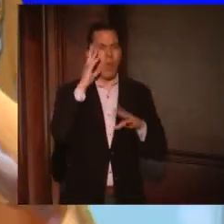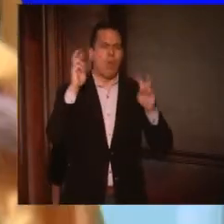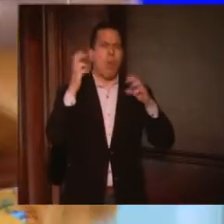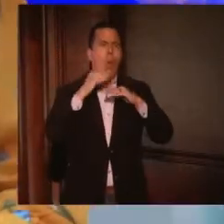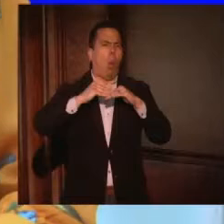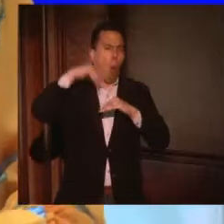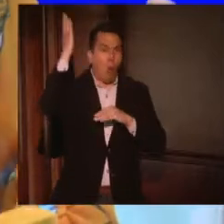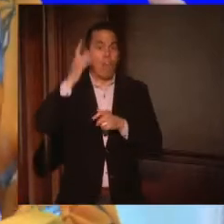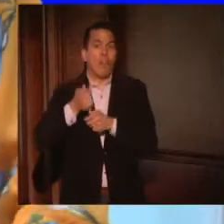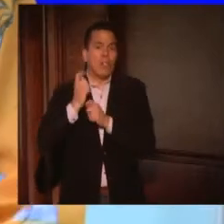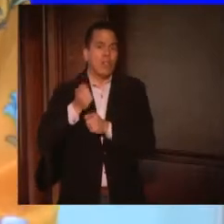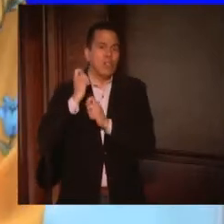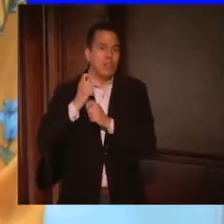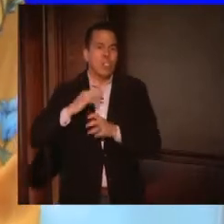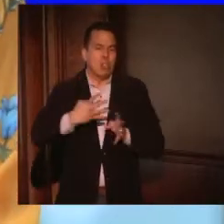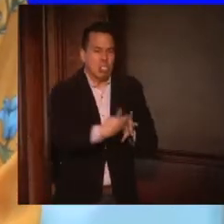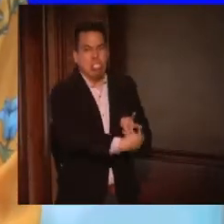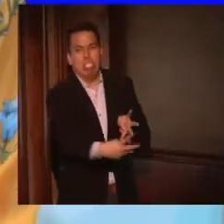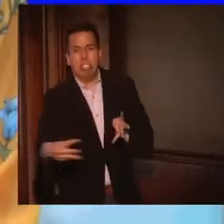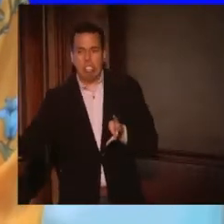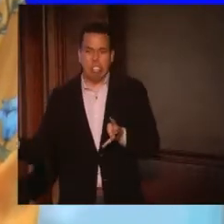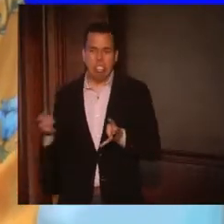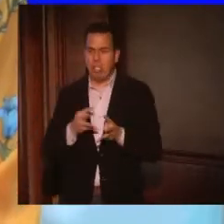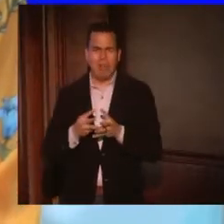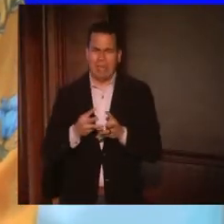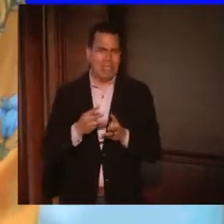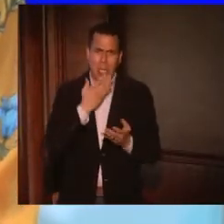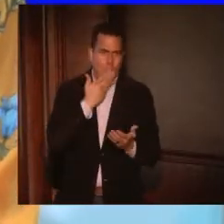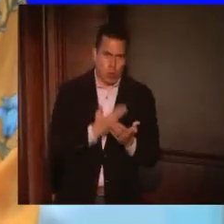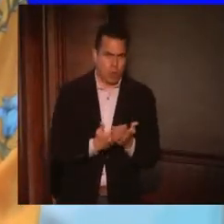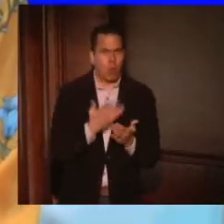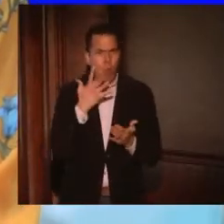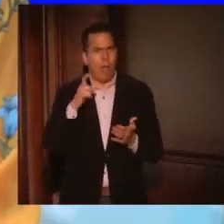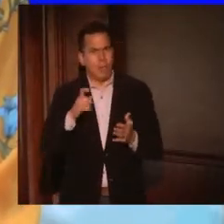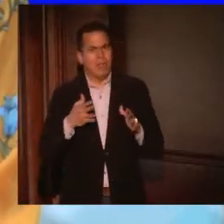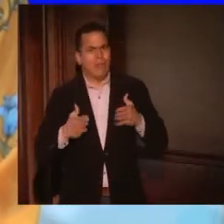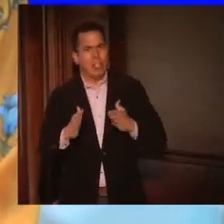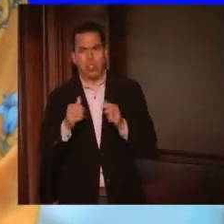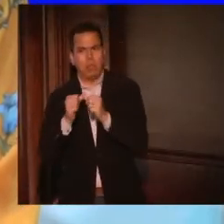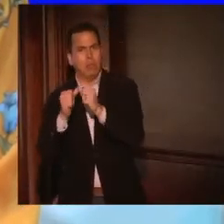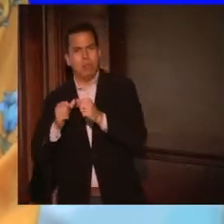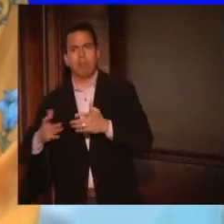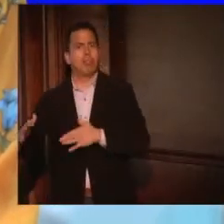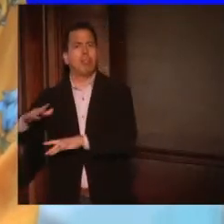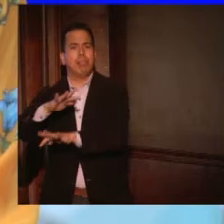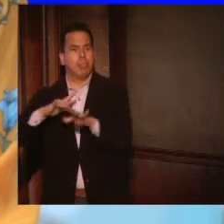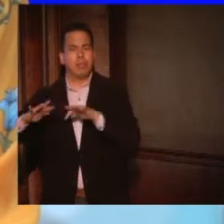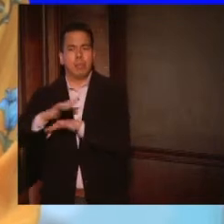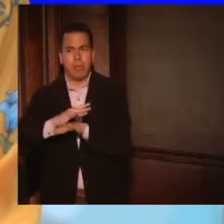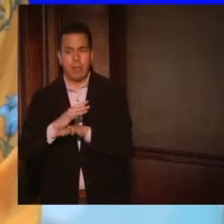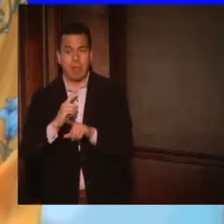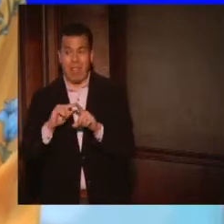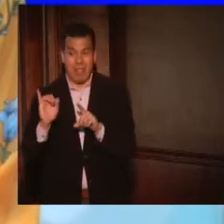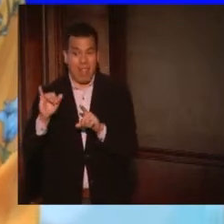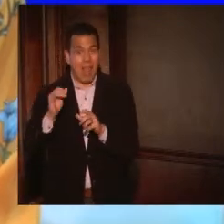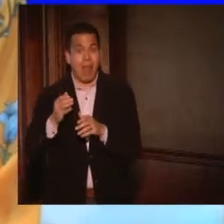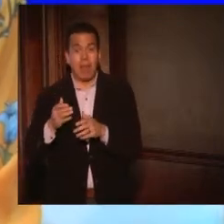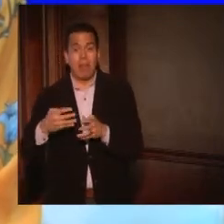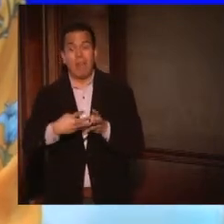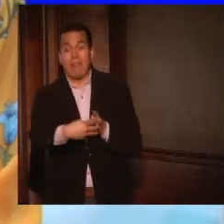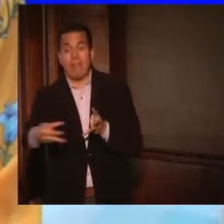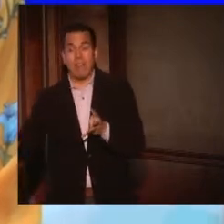the sanctity of life in the ocean, we want there to be fish, but also the vast majority of illegal fishing is done with slave